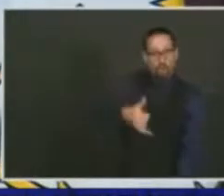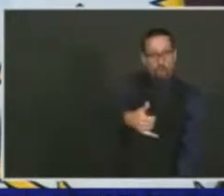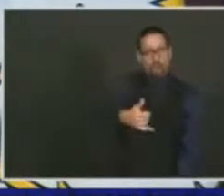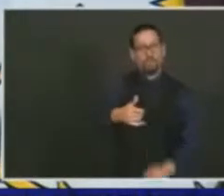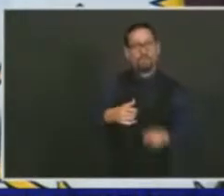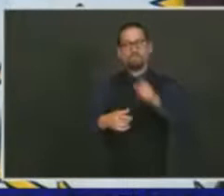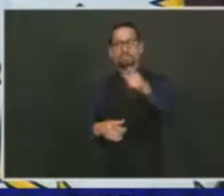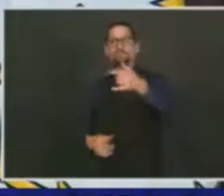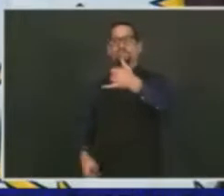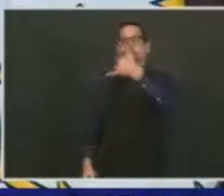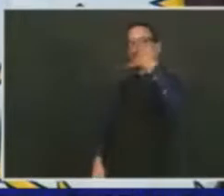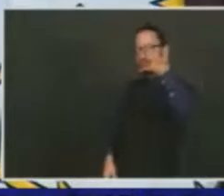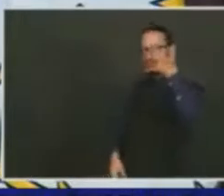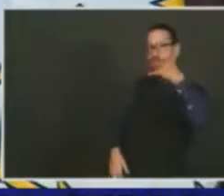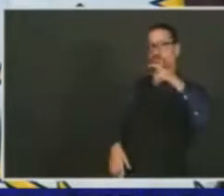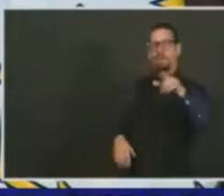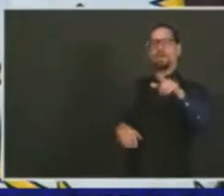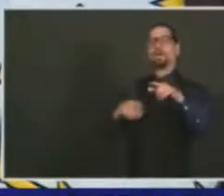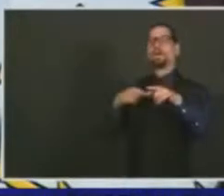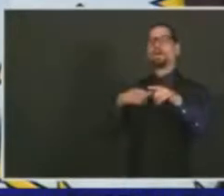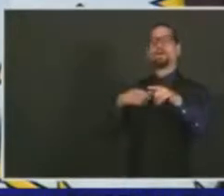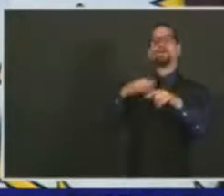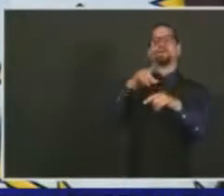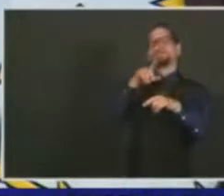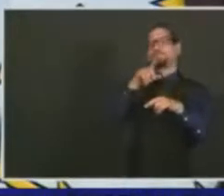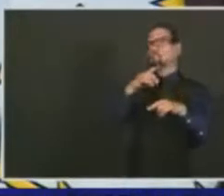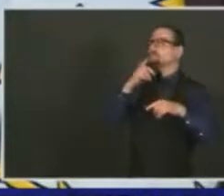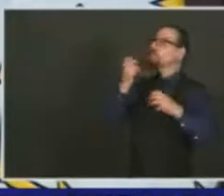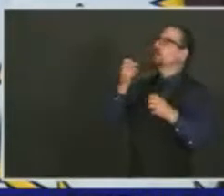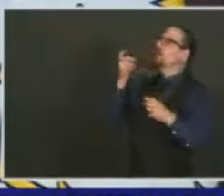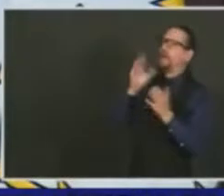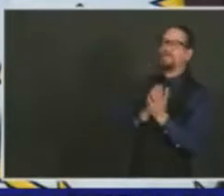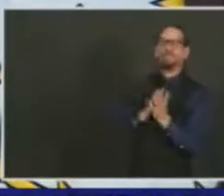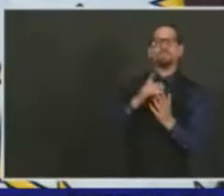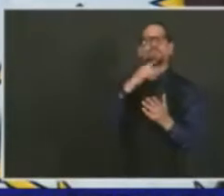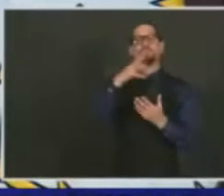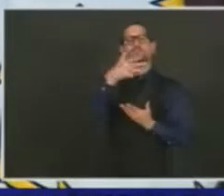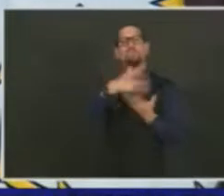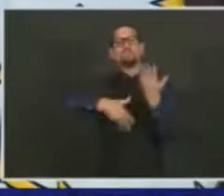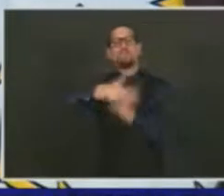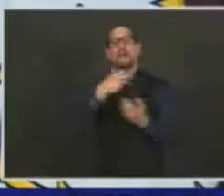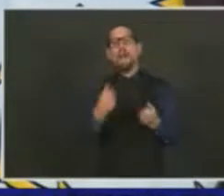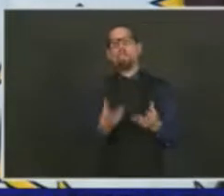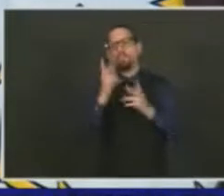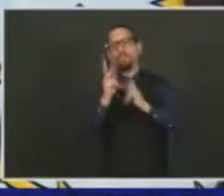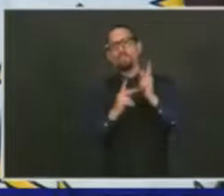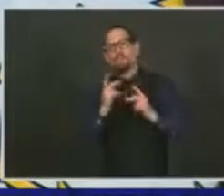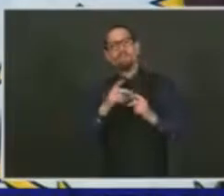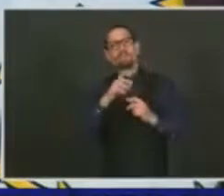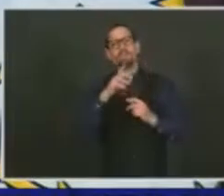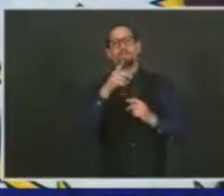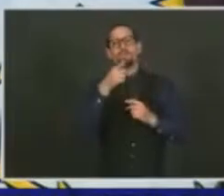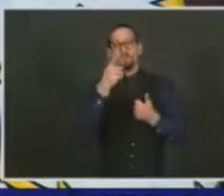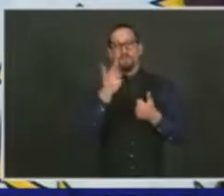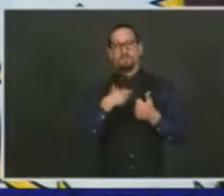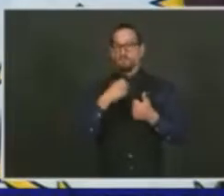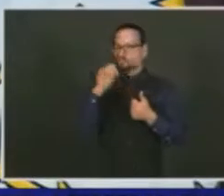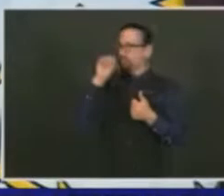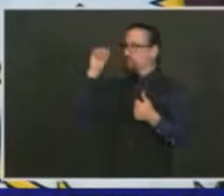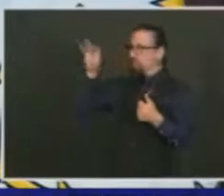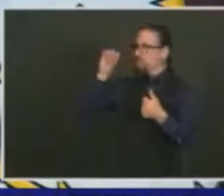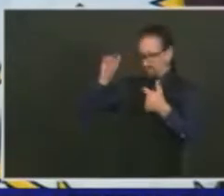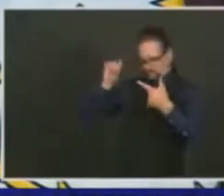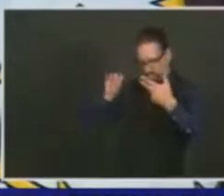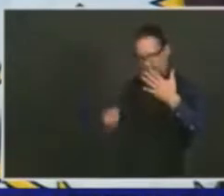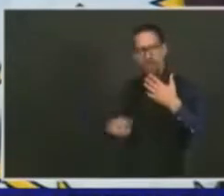pretty short list. It should be a handful of people. And if it is a handful of people, we do our work quickly and